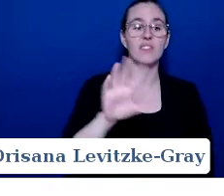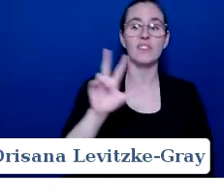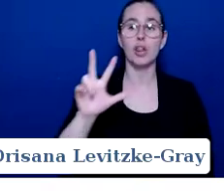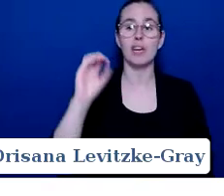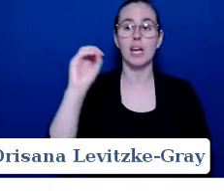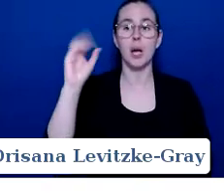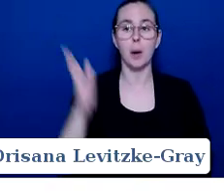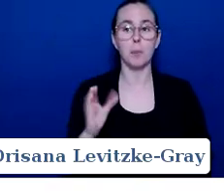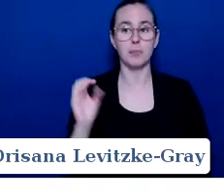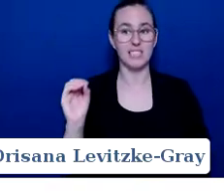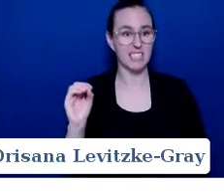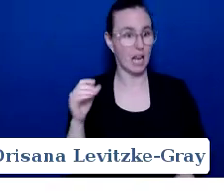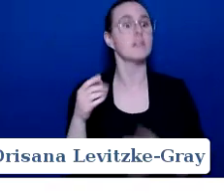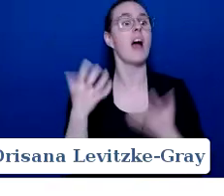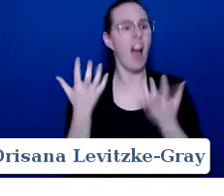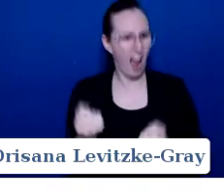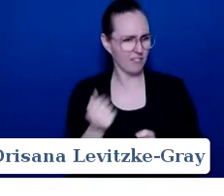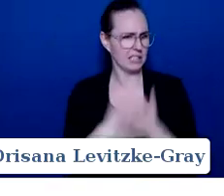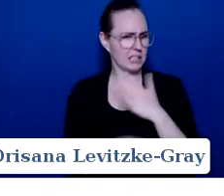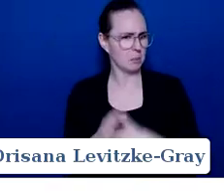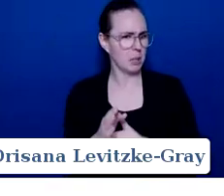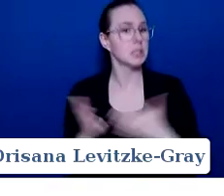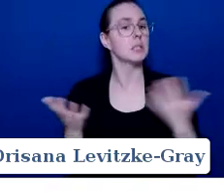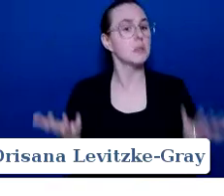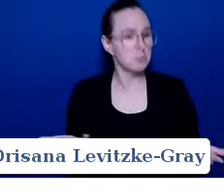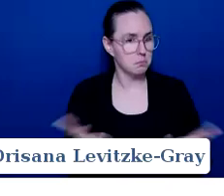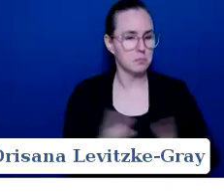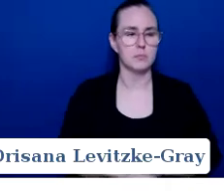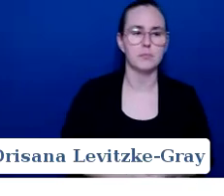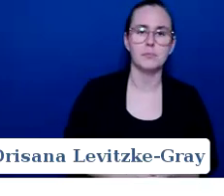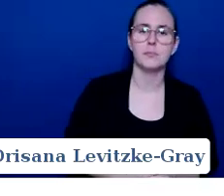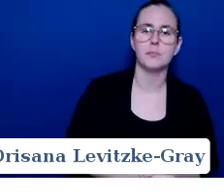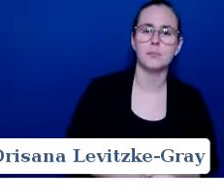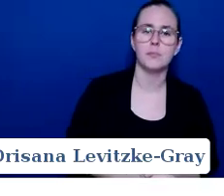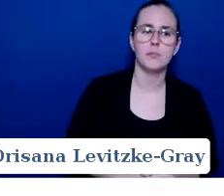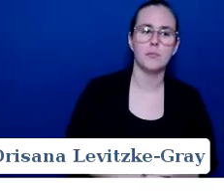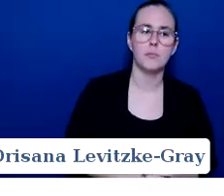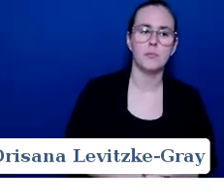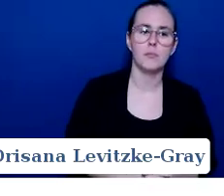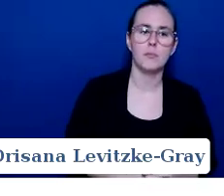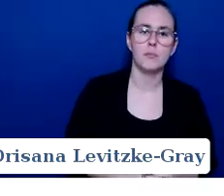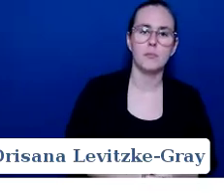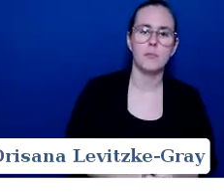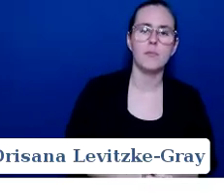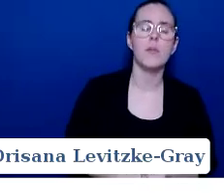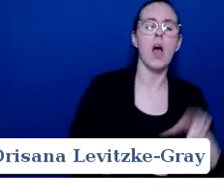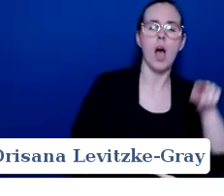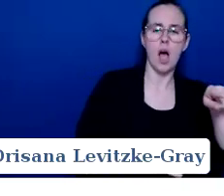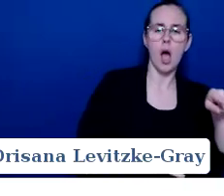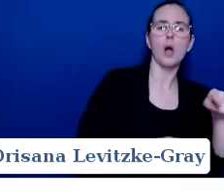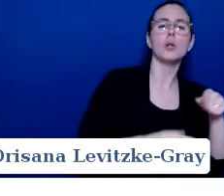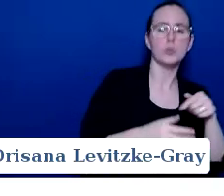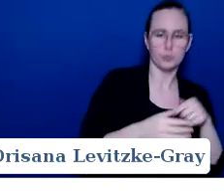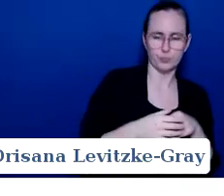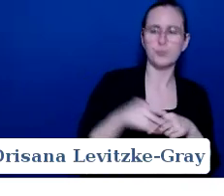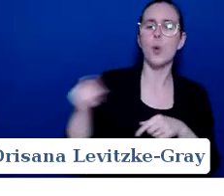was not identified at all. And so this Washington, using a Washington Group set of questions, allowed to better identify the person with